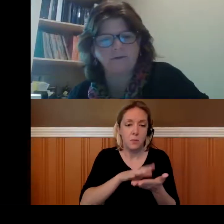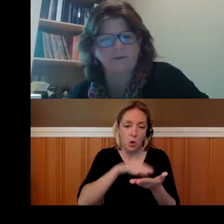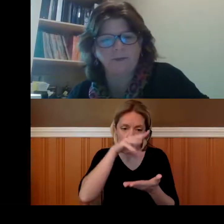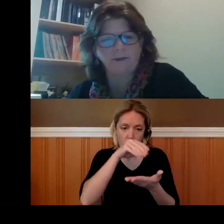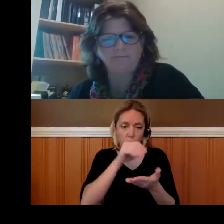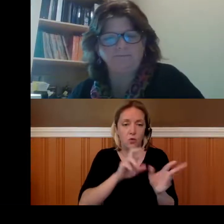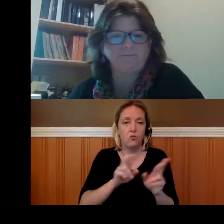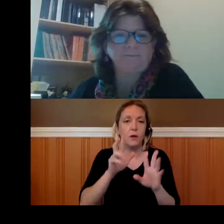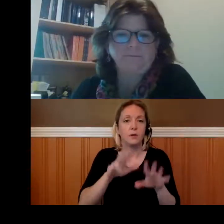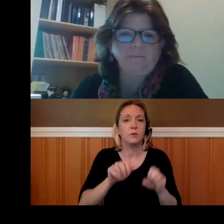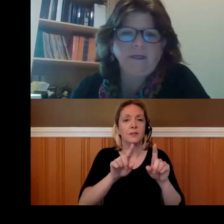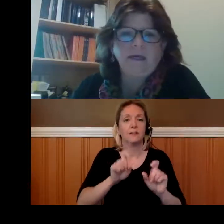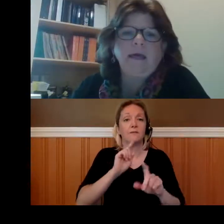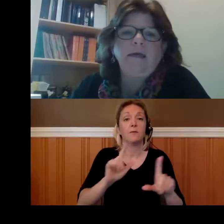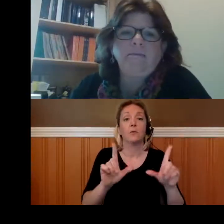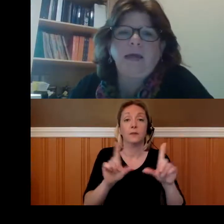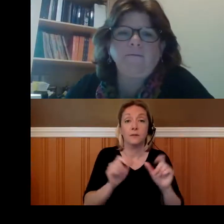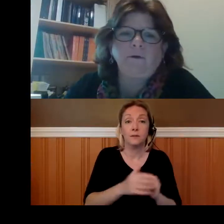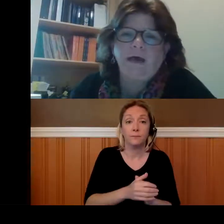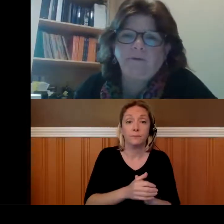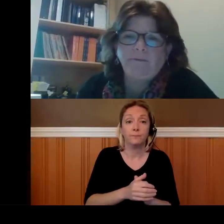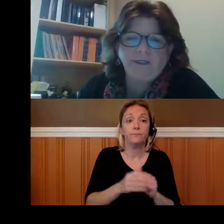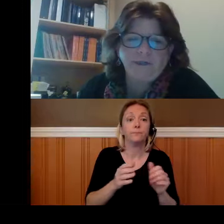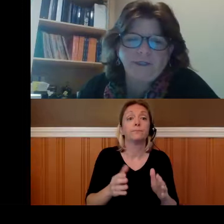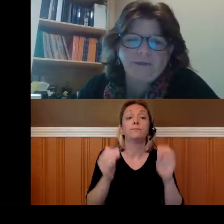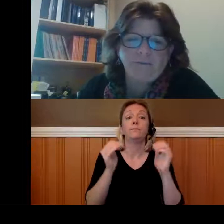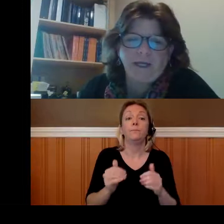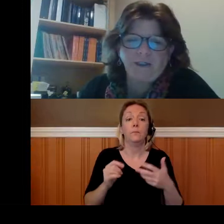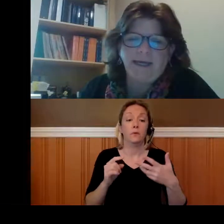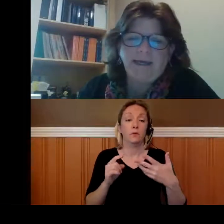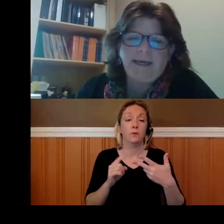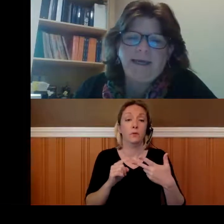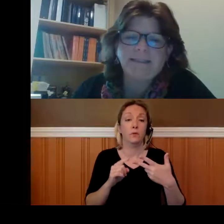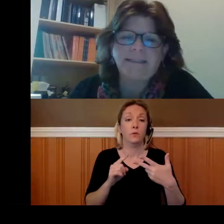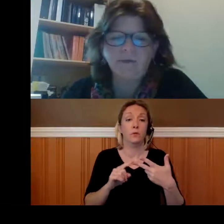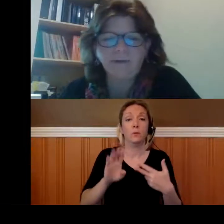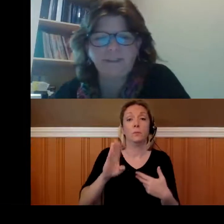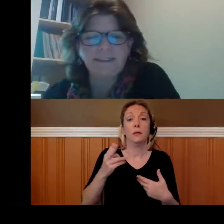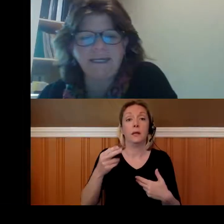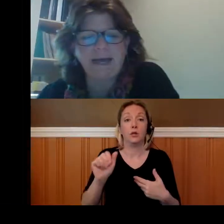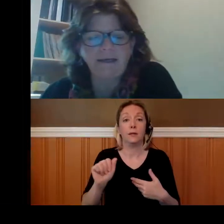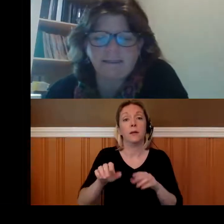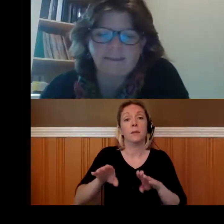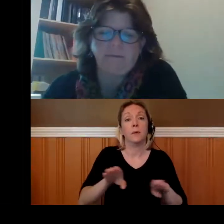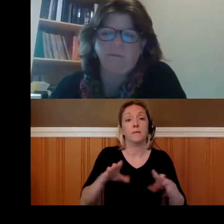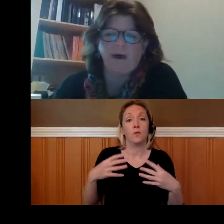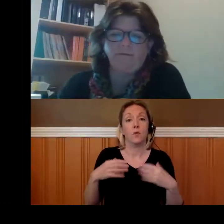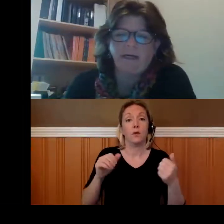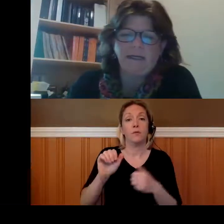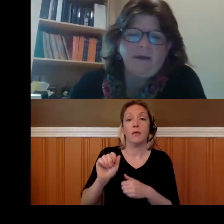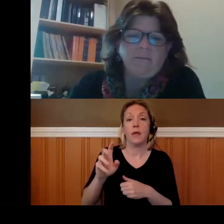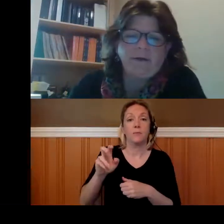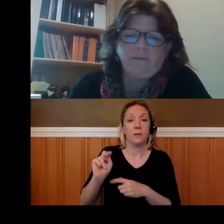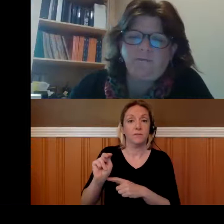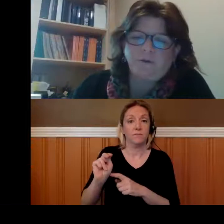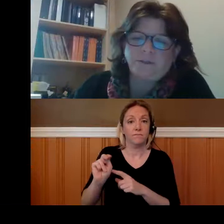permit. The Behavioral Health Administration, or BHA, is similar to DDA. It's a separate pot of money, but it